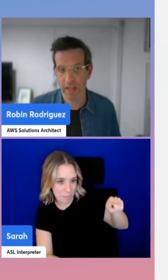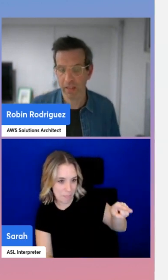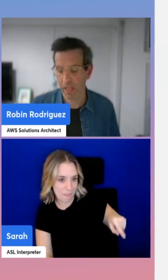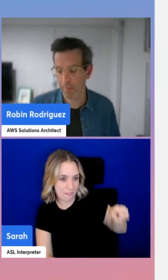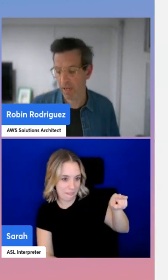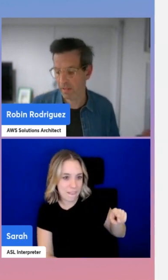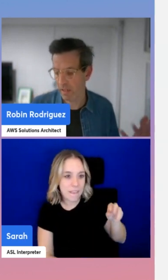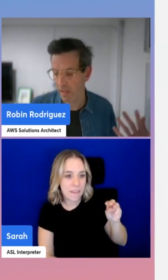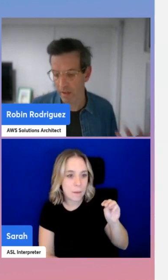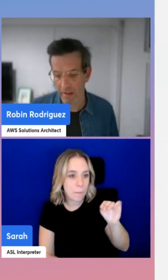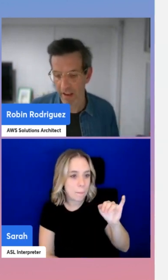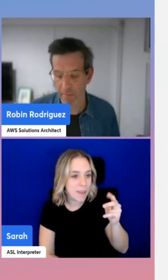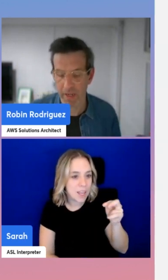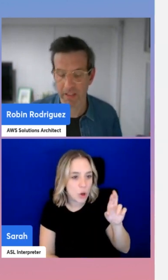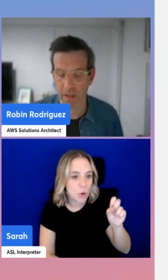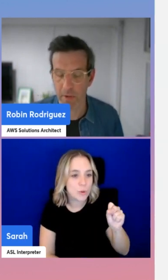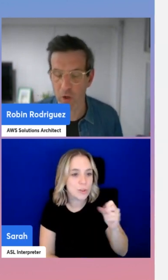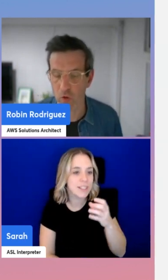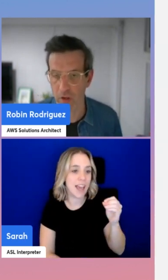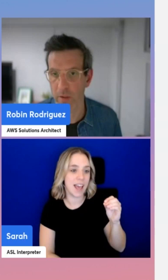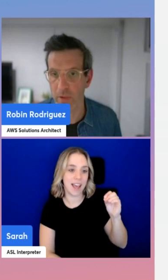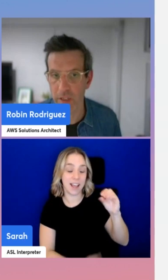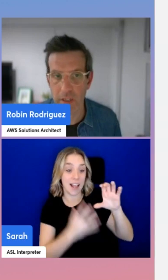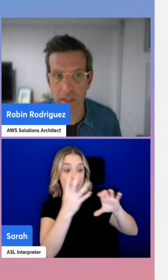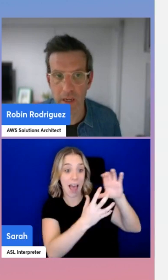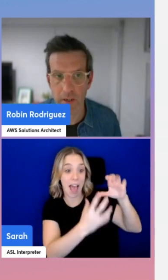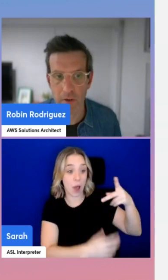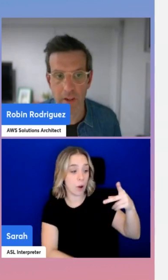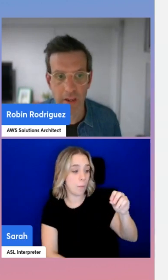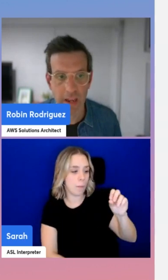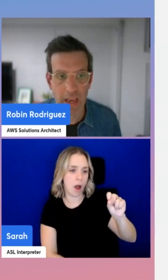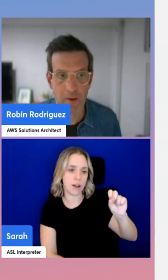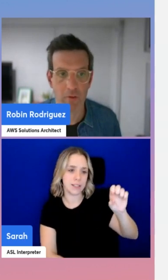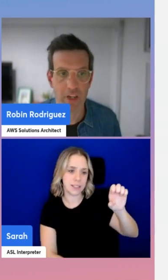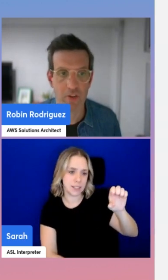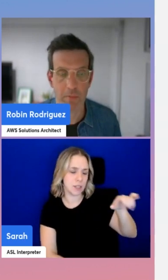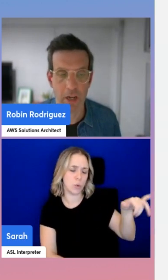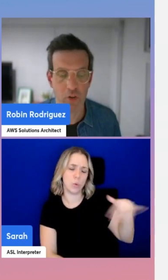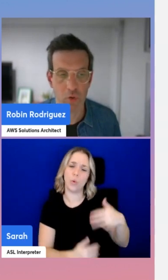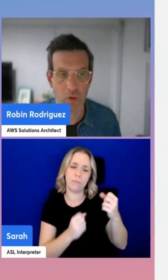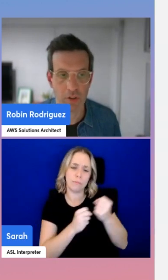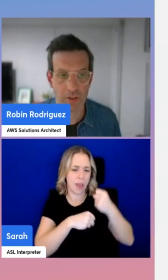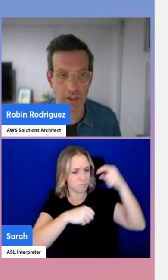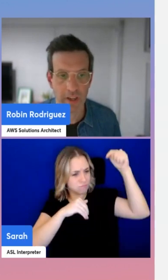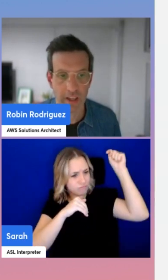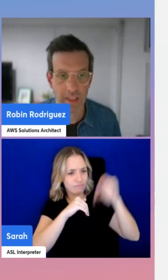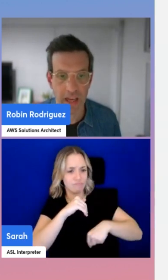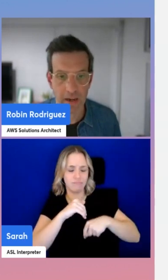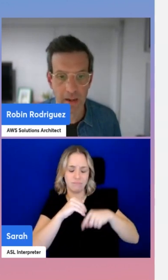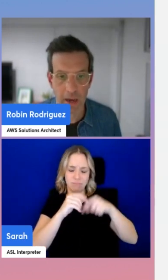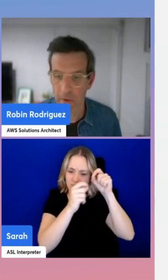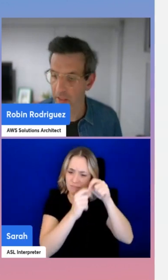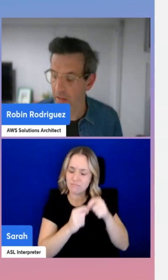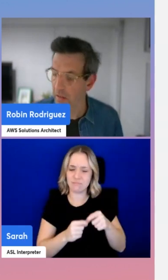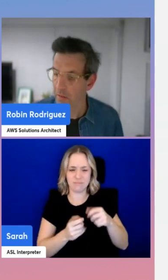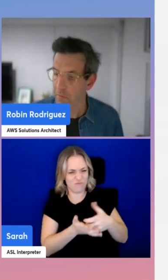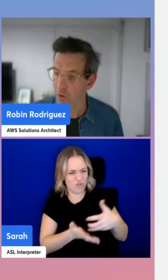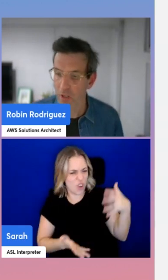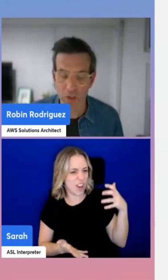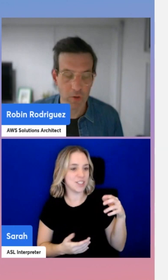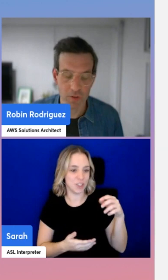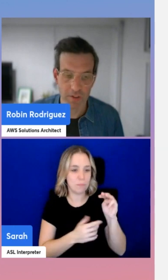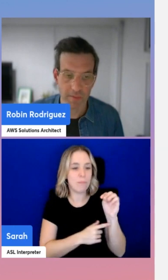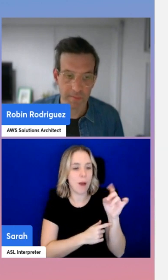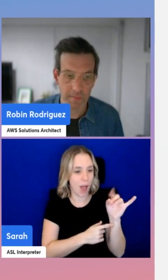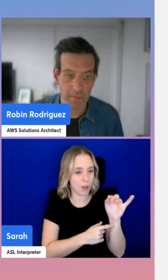Minieros and Cloud Posse have made some incredibly detailed and rich modules that I think you